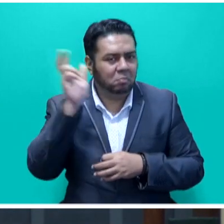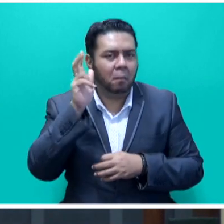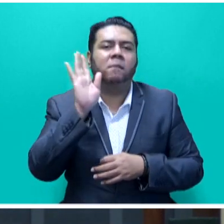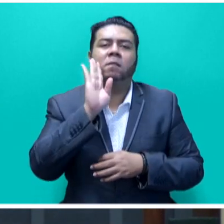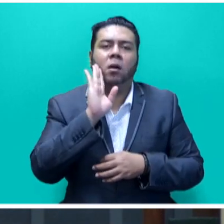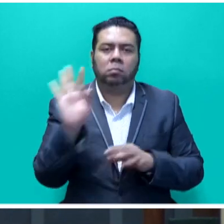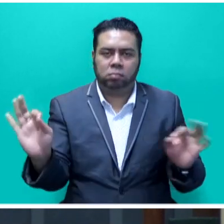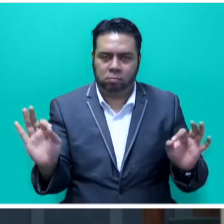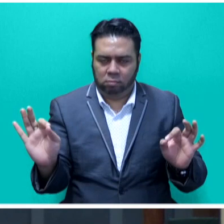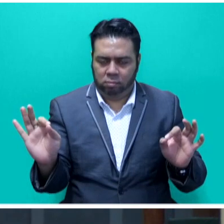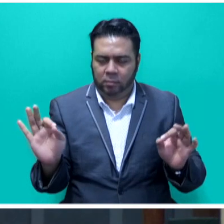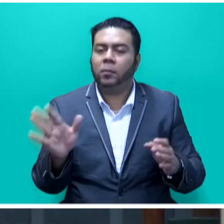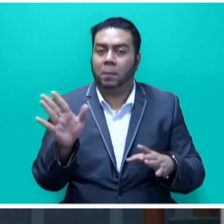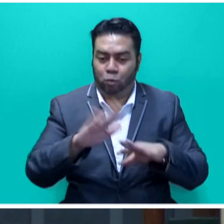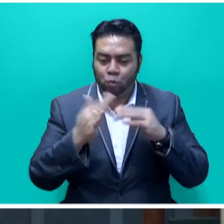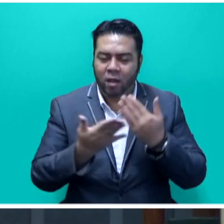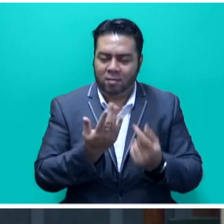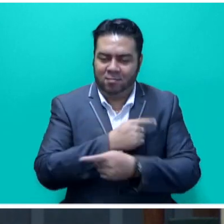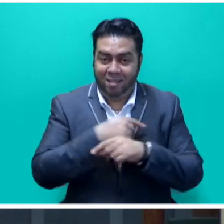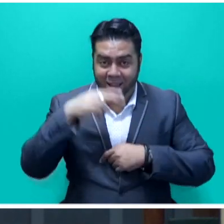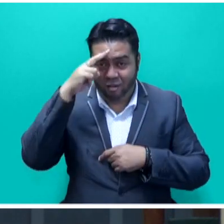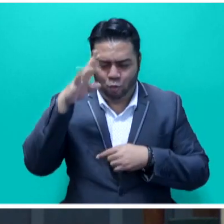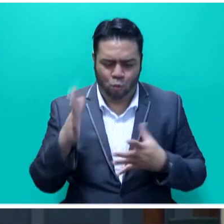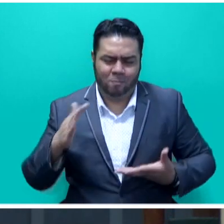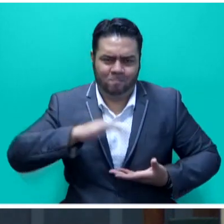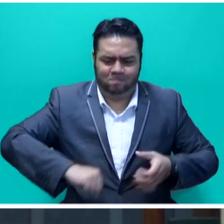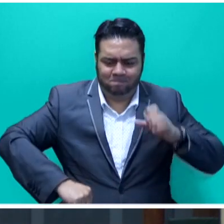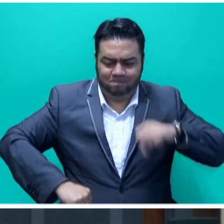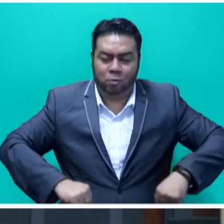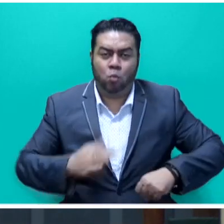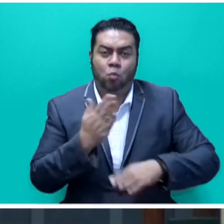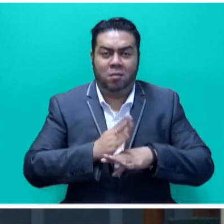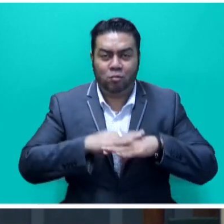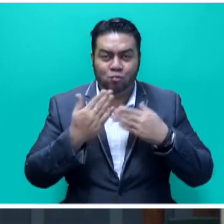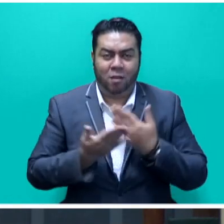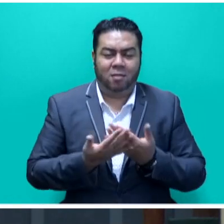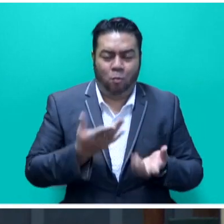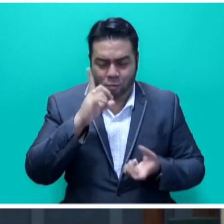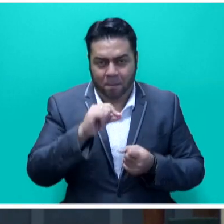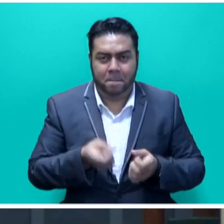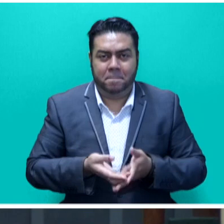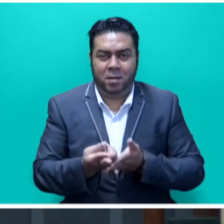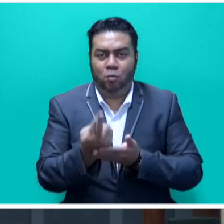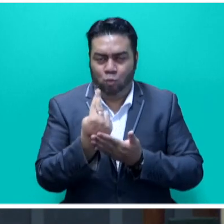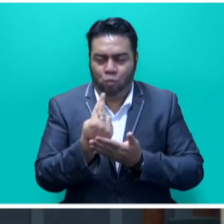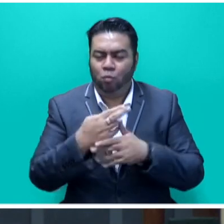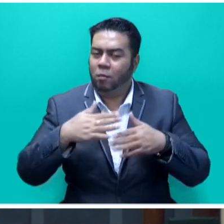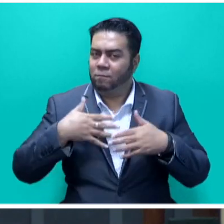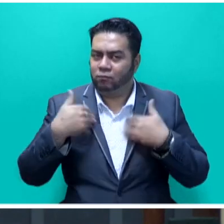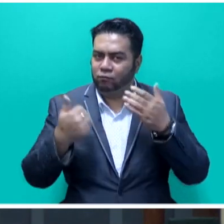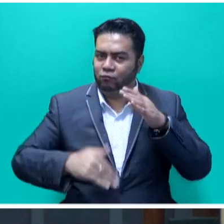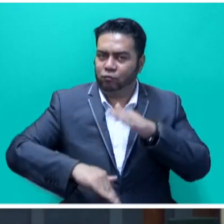again, together as a nation, we have overcome the challenges of the COVID-19 times and are back on the road to recovery.